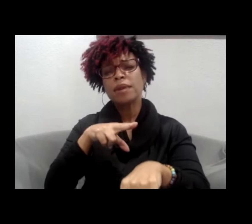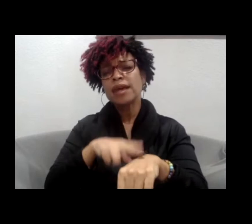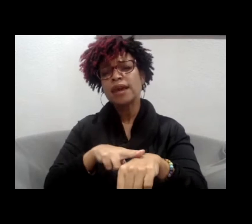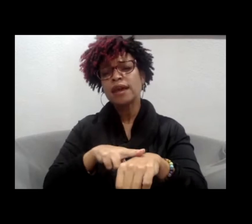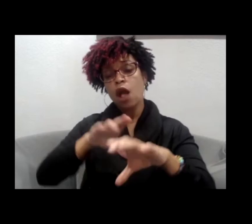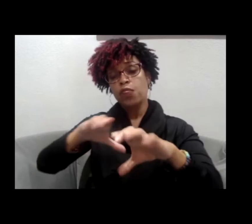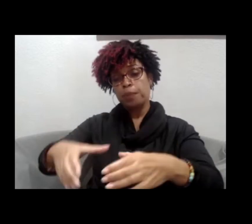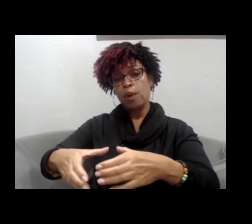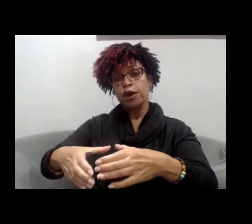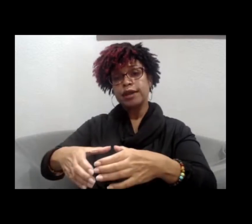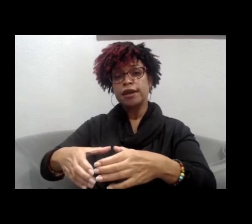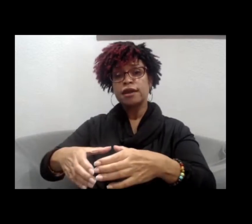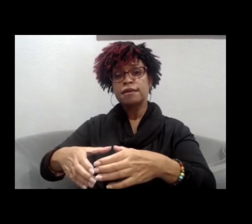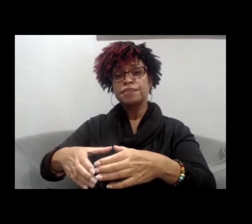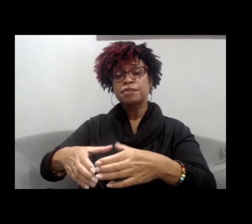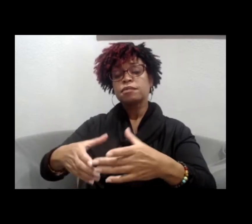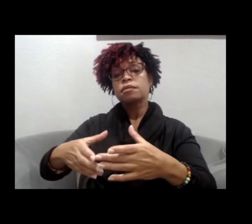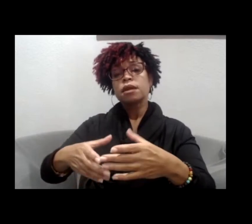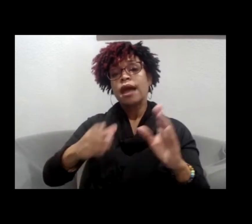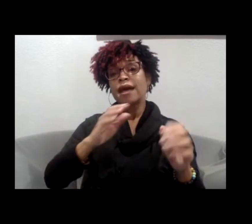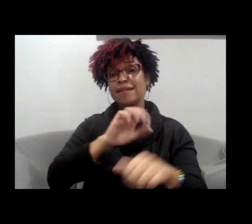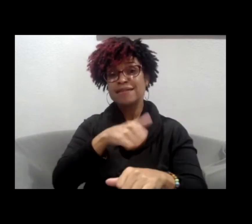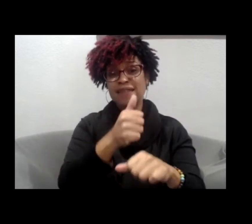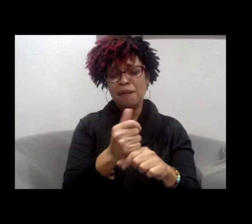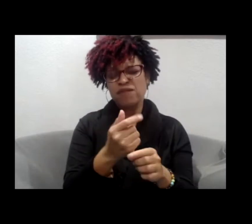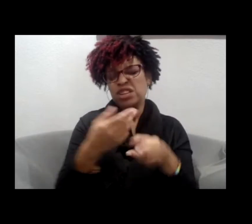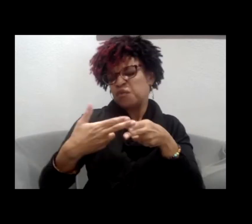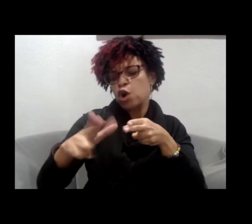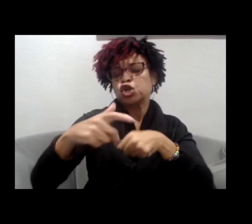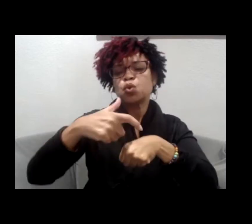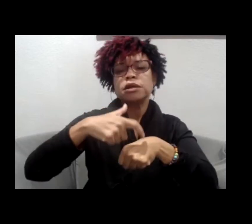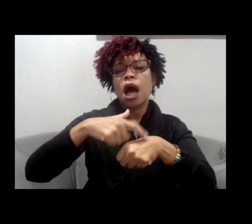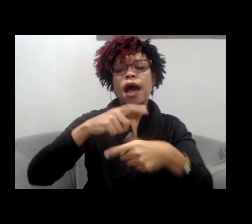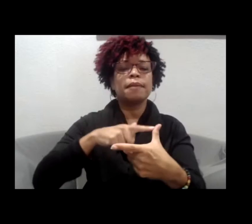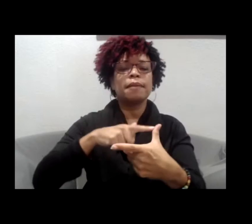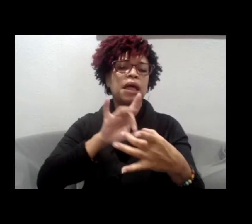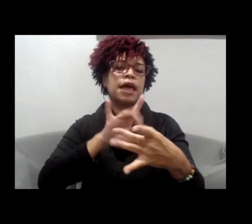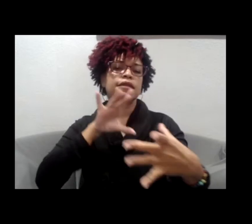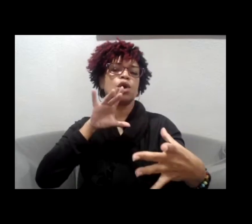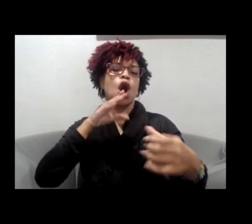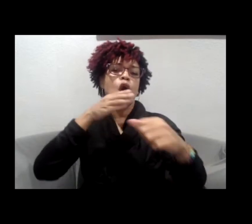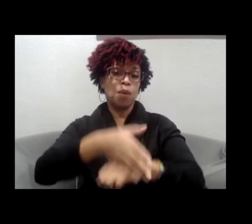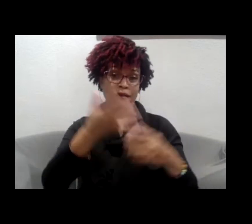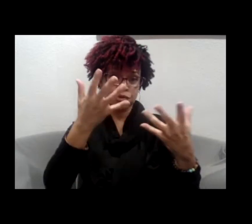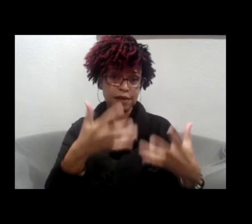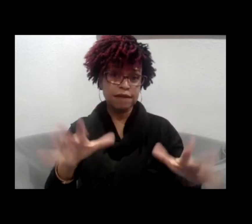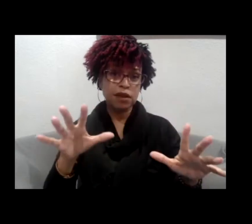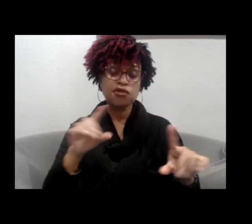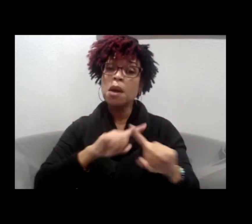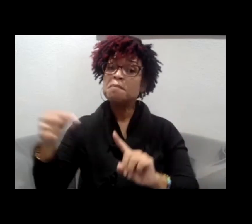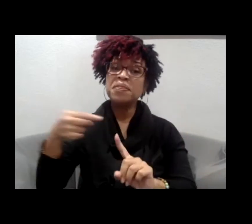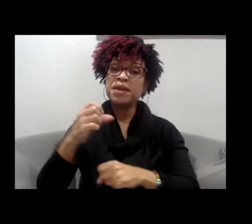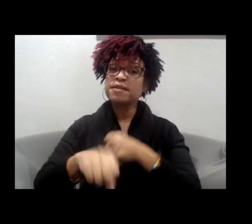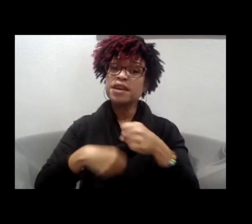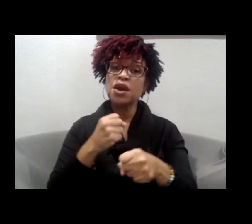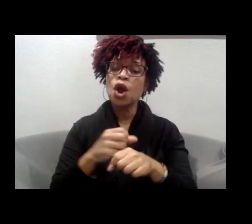party, puts organizers on for a short term and lets them go after the campaign. This year, we really are